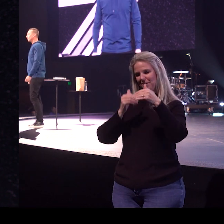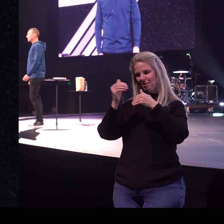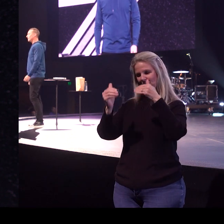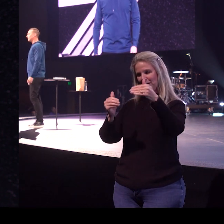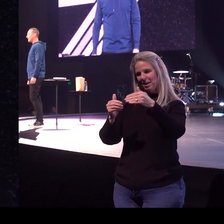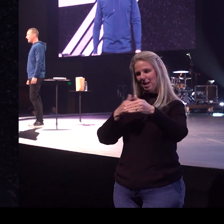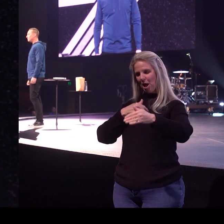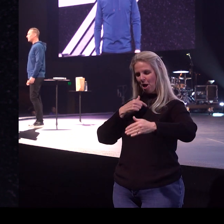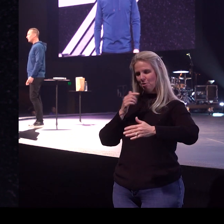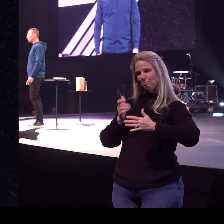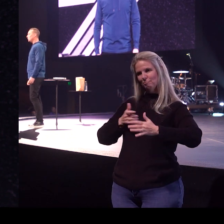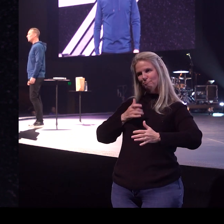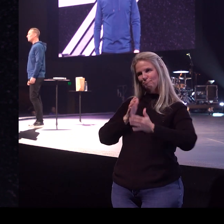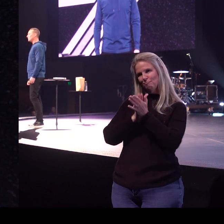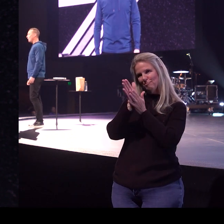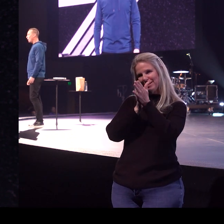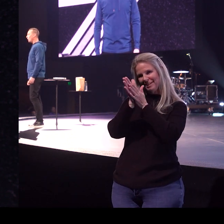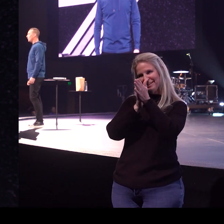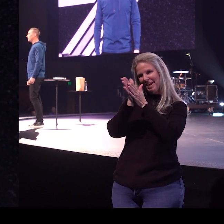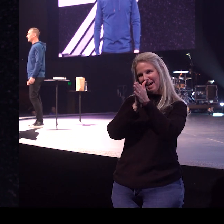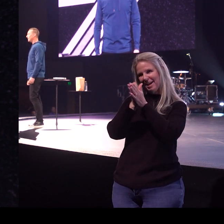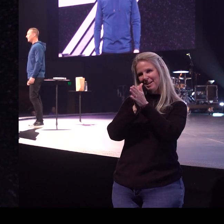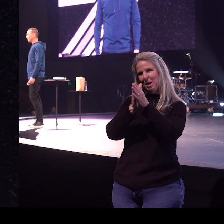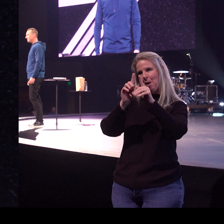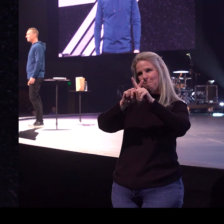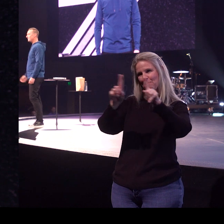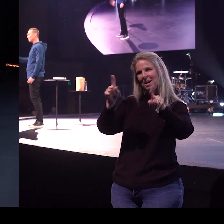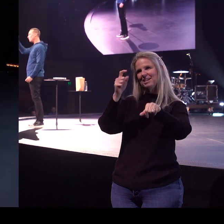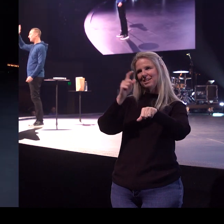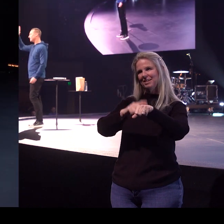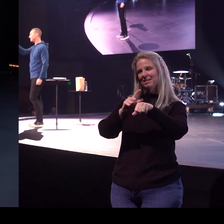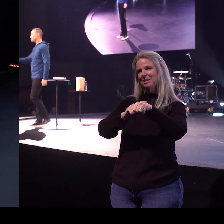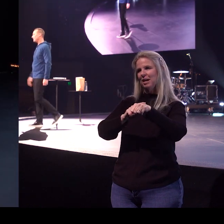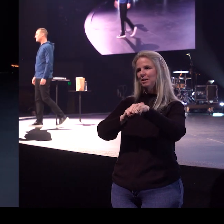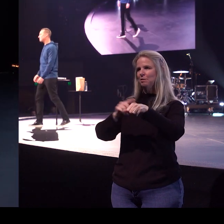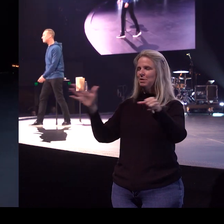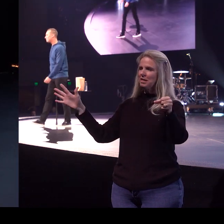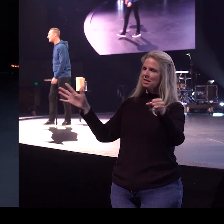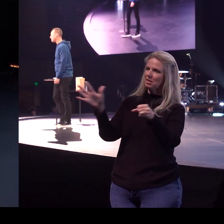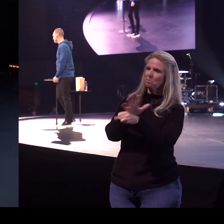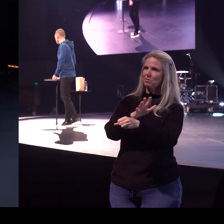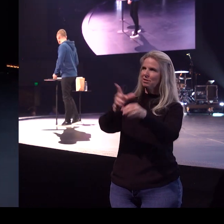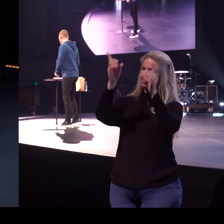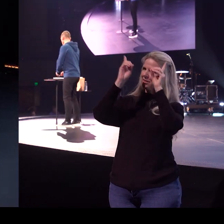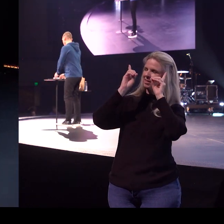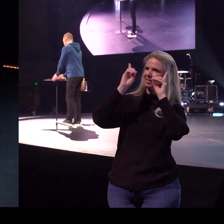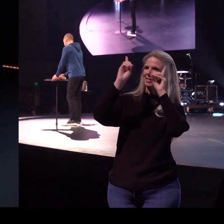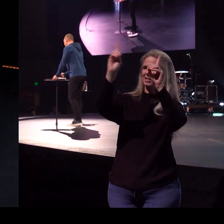it's time to go all in. Have a good weekend, CCV.